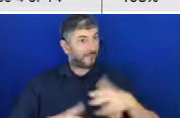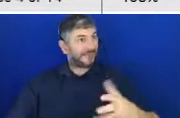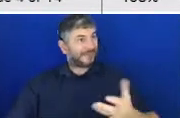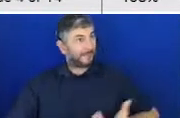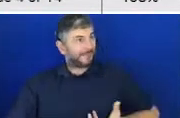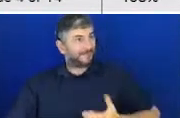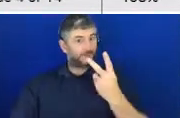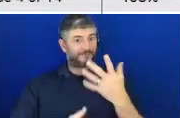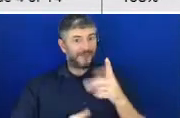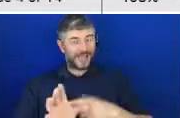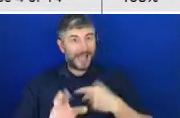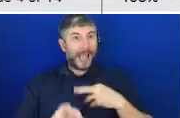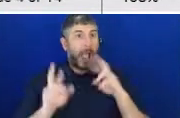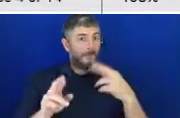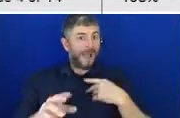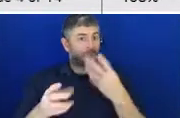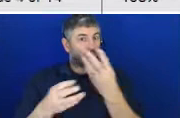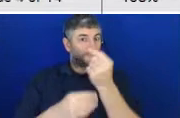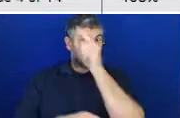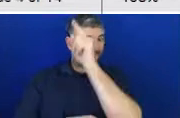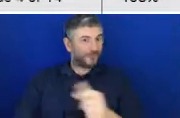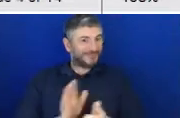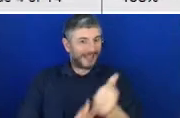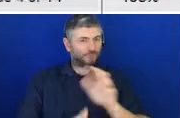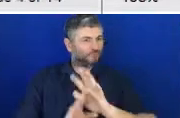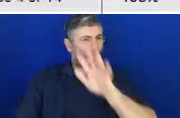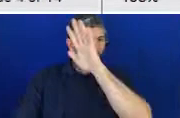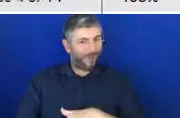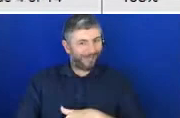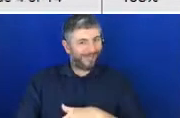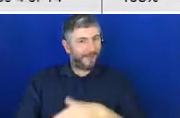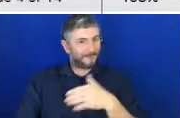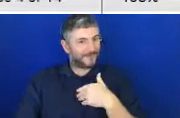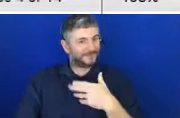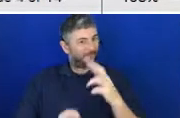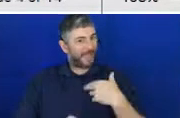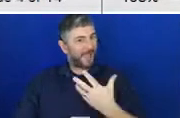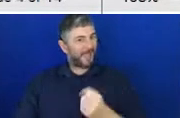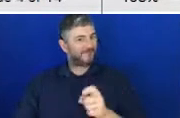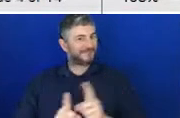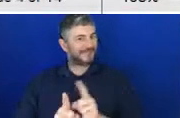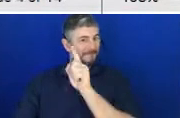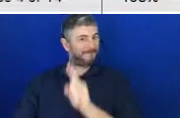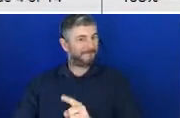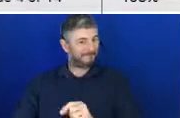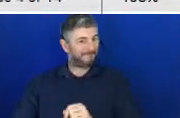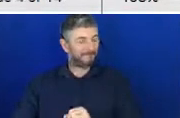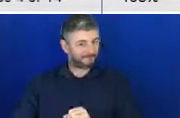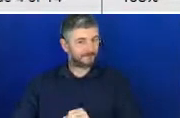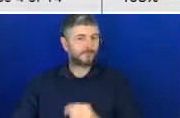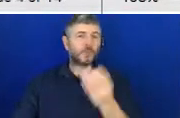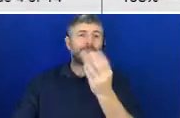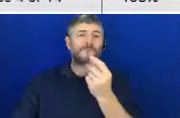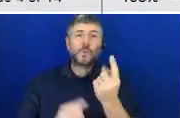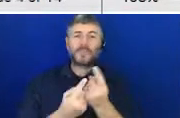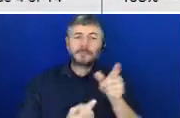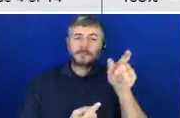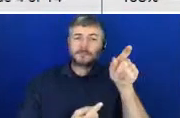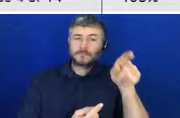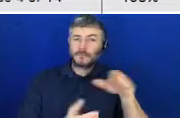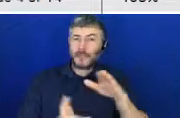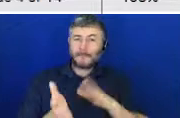some, maybe not all of those skills, but certainly a large number of them. The couple of things that she didn't have there